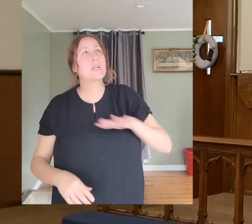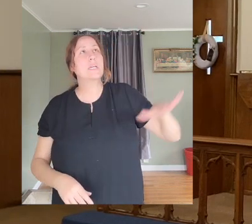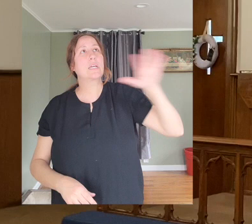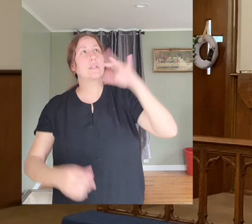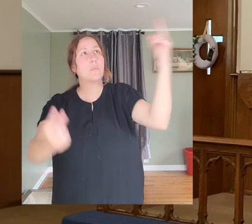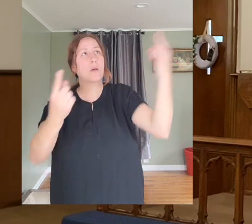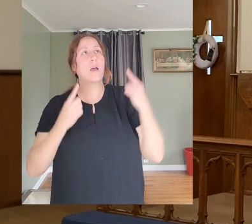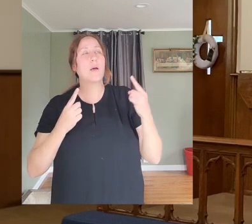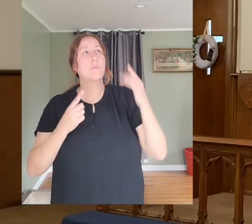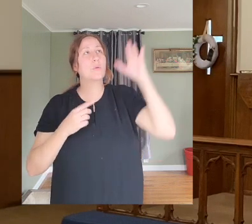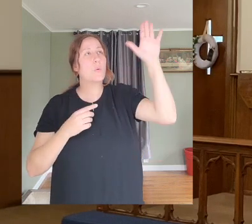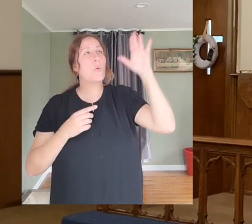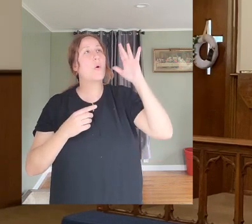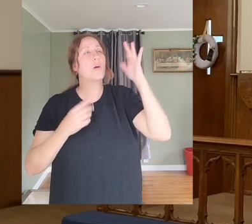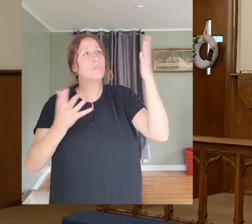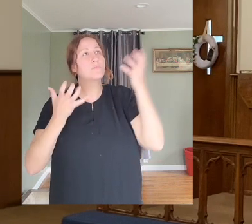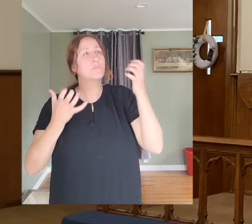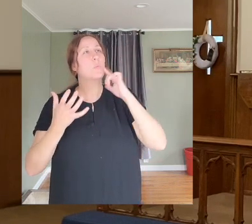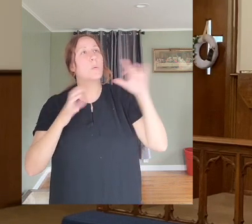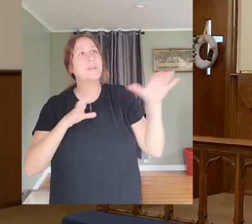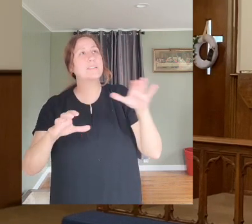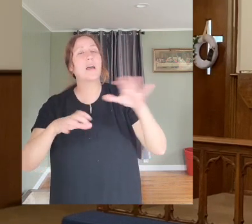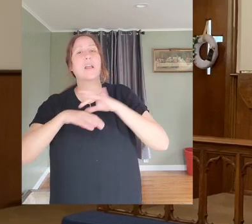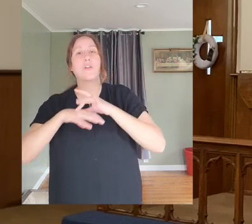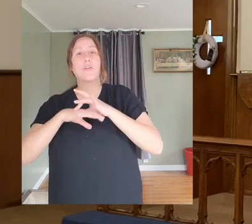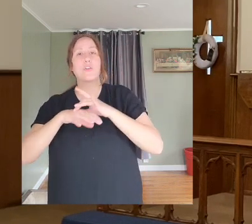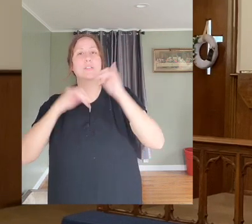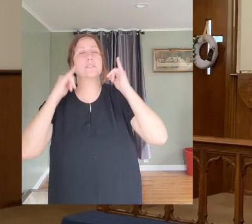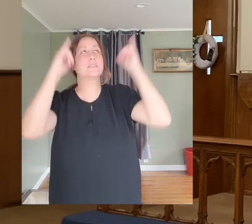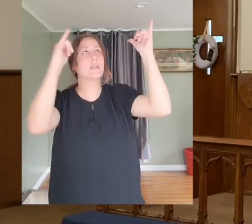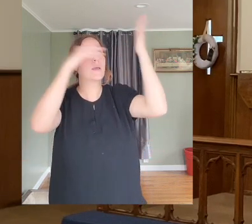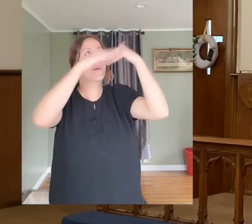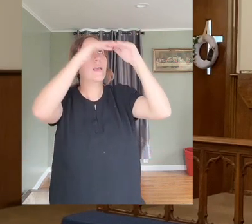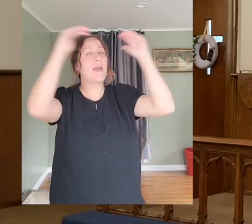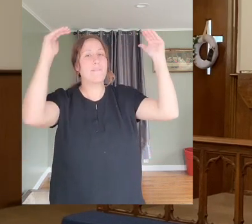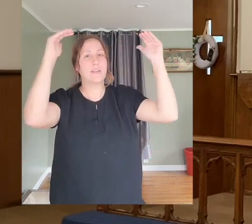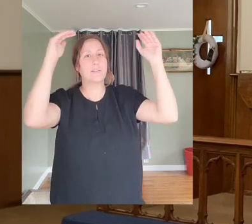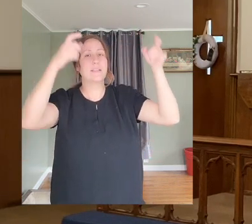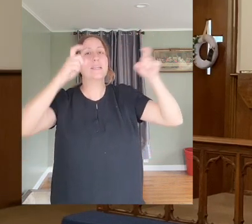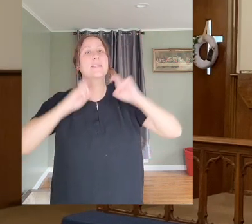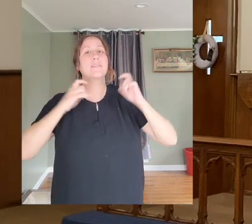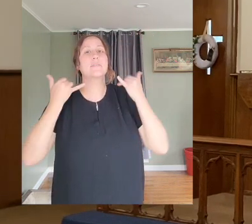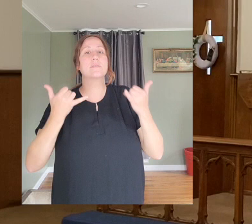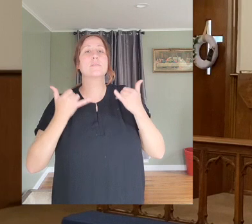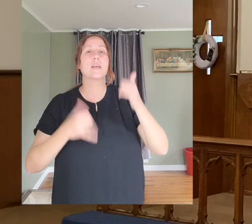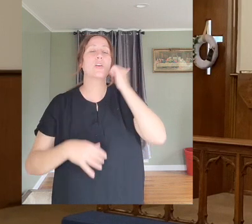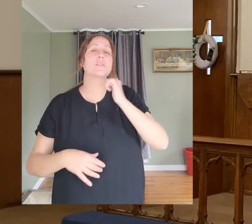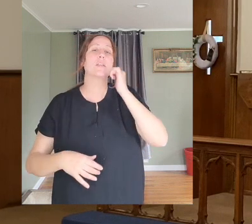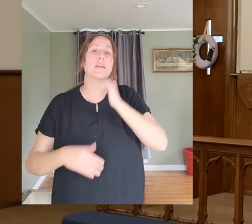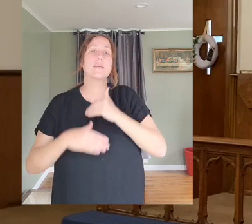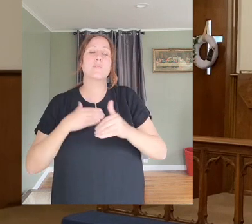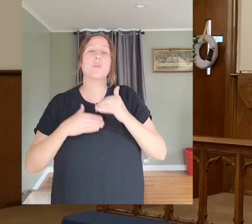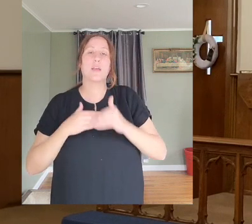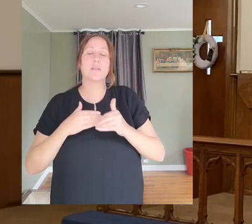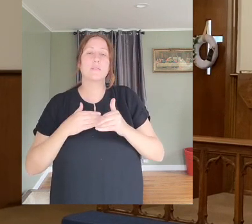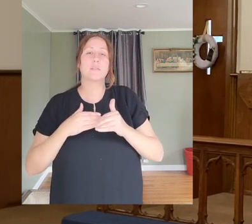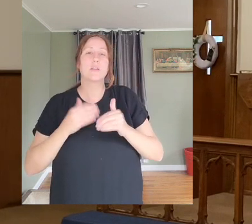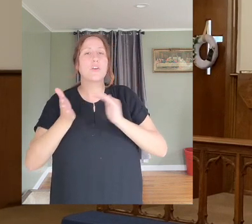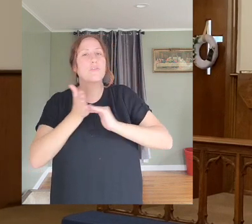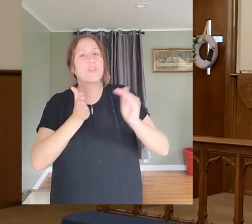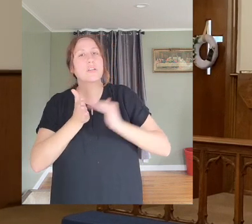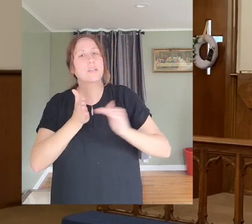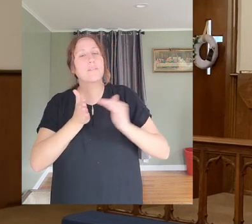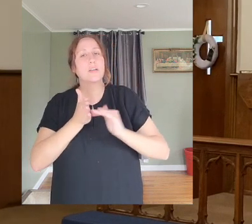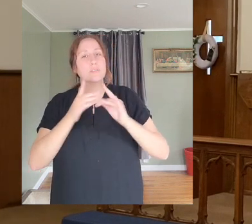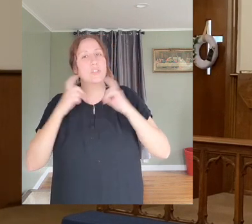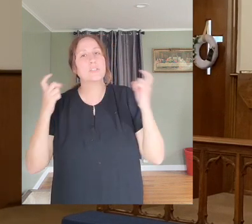come, thy will be done, on earth as it is in heaven. Give us this day our daily bread, and